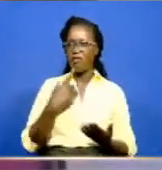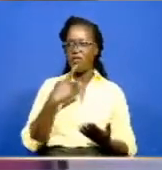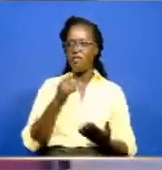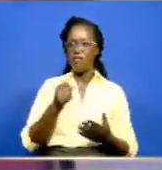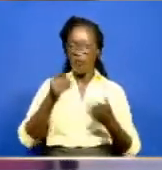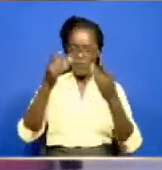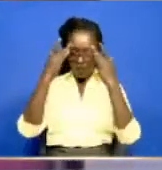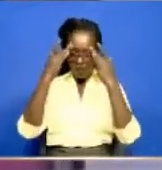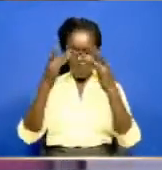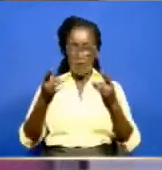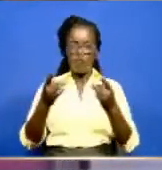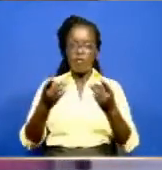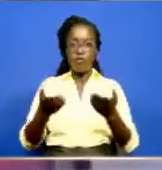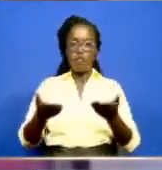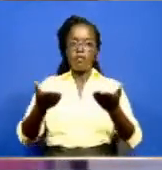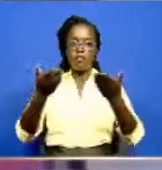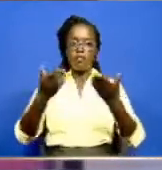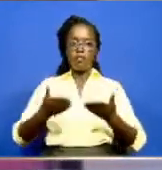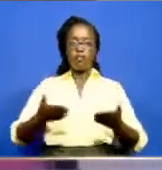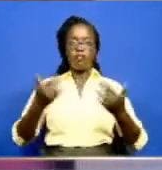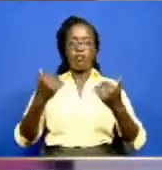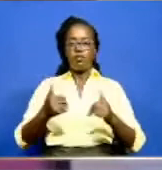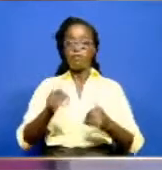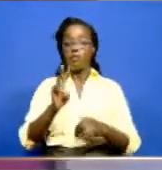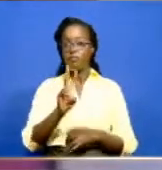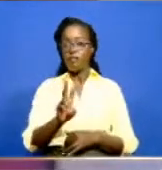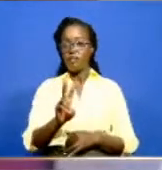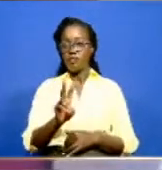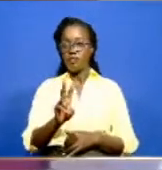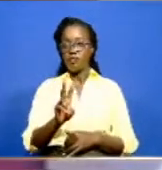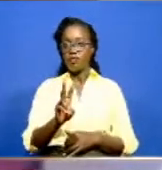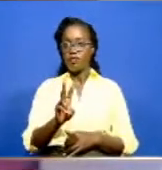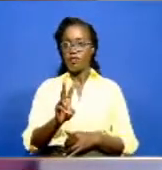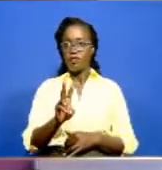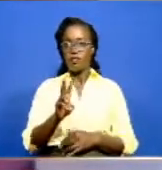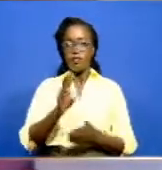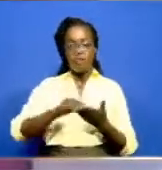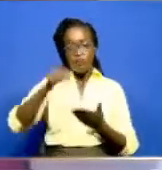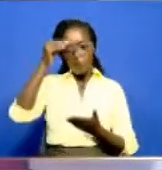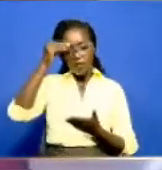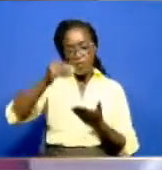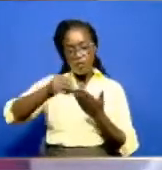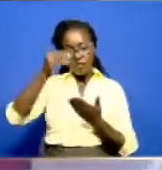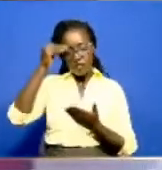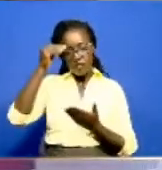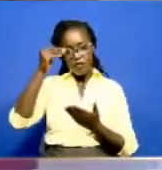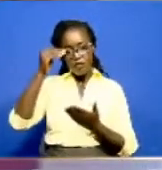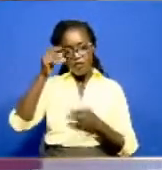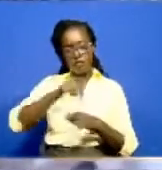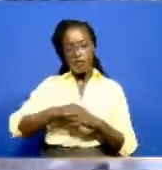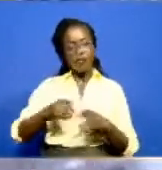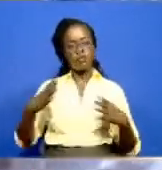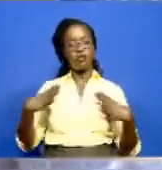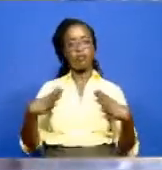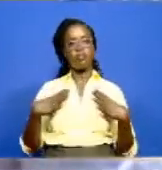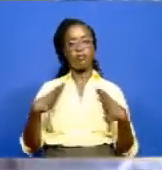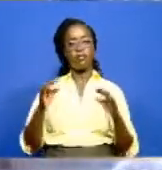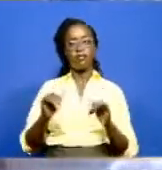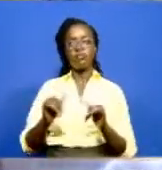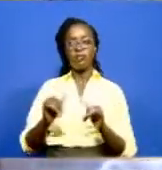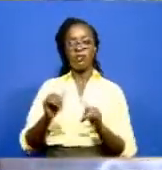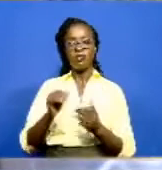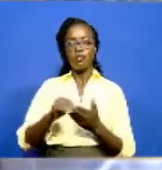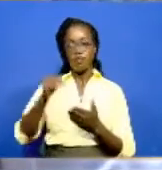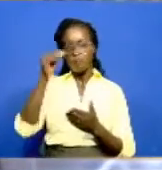tukamua tuwalete play mbili hapa shuleni so that wapate kuelimika during their holidays. Tumefunza